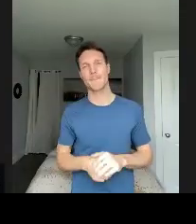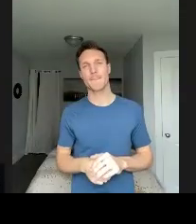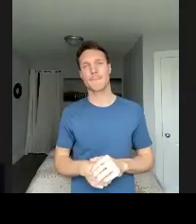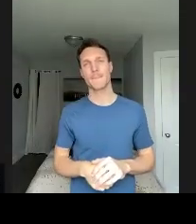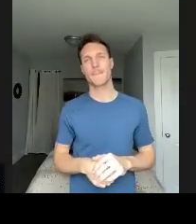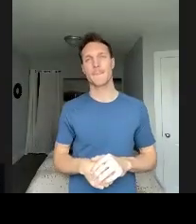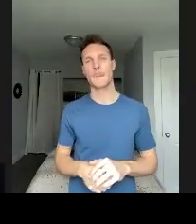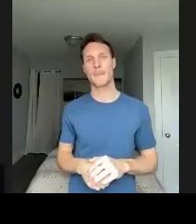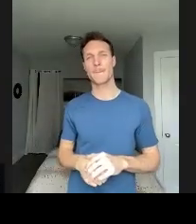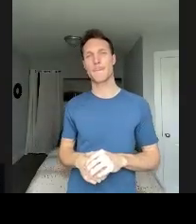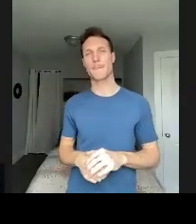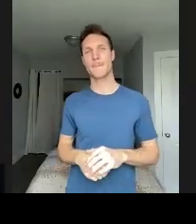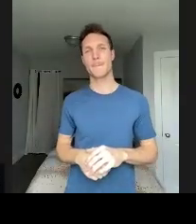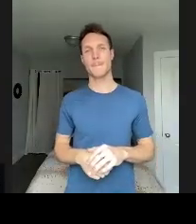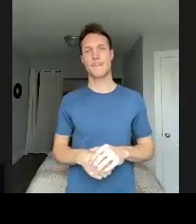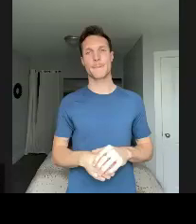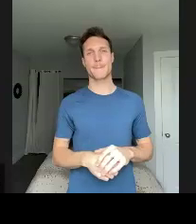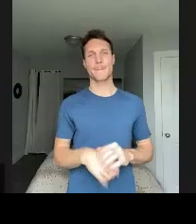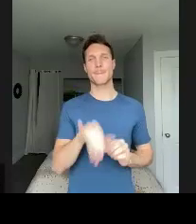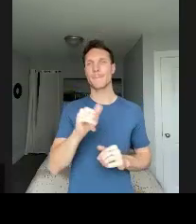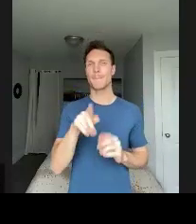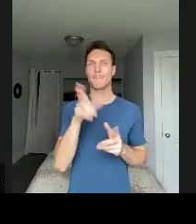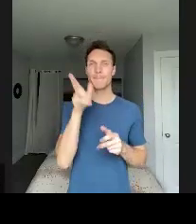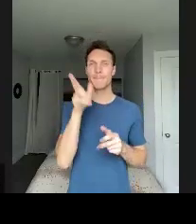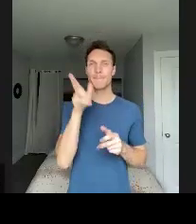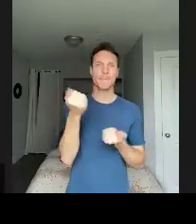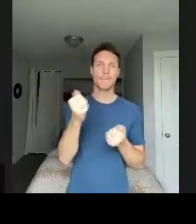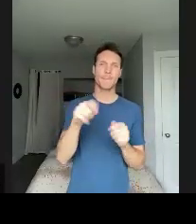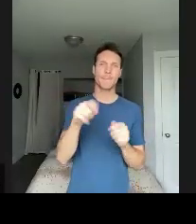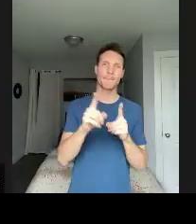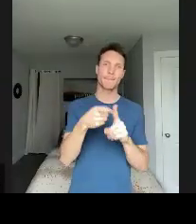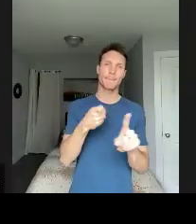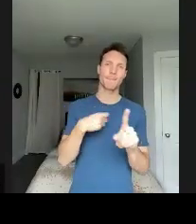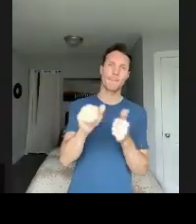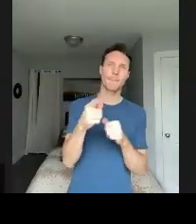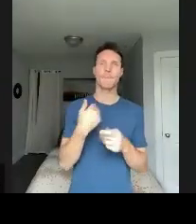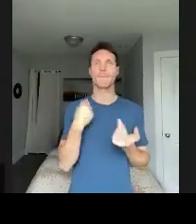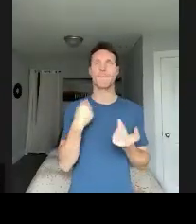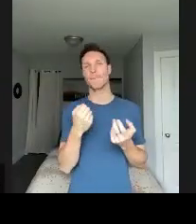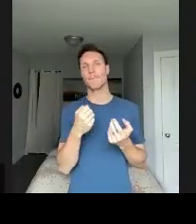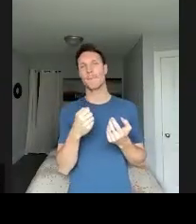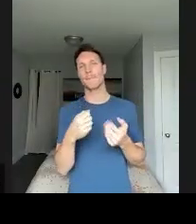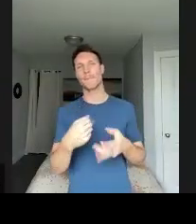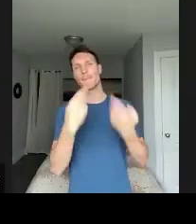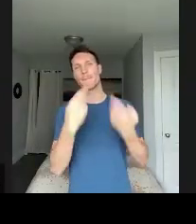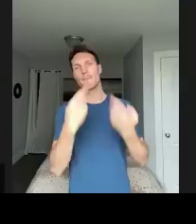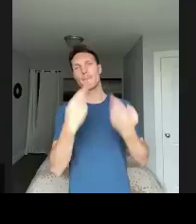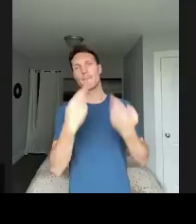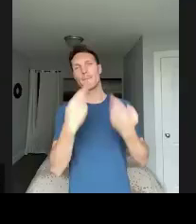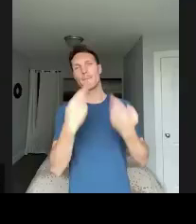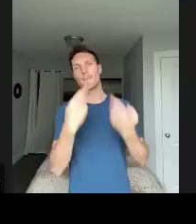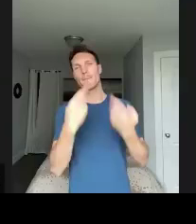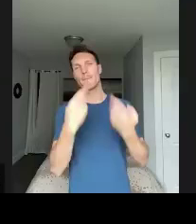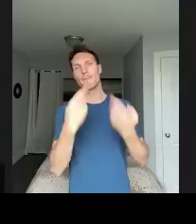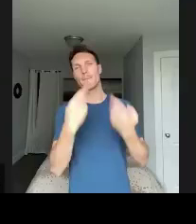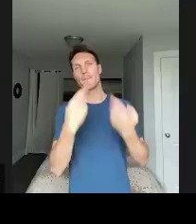we can hear from as many people as possible and to respect everybody's intention for being here, KDADs can